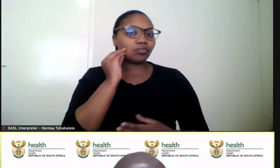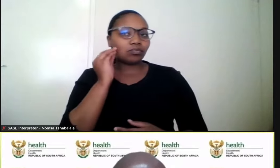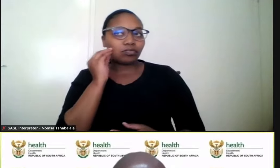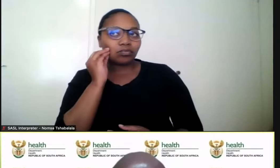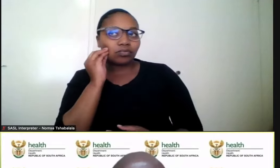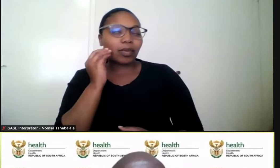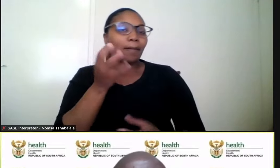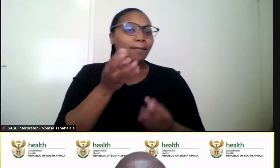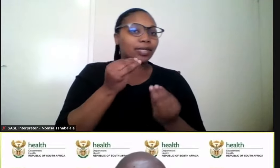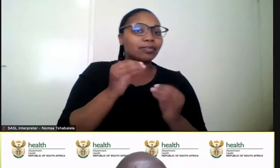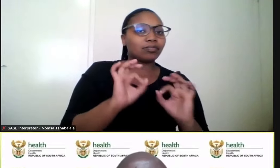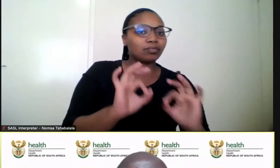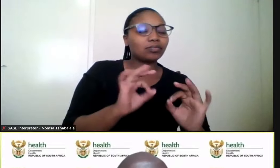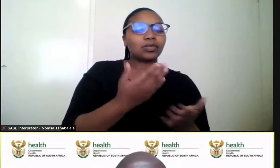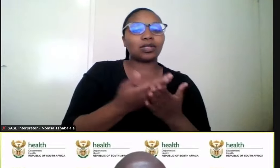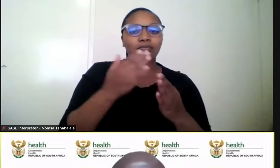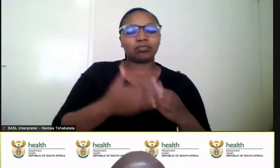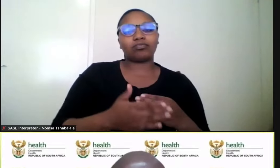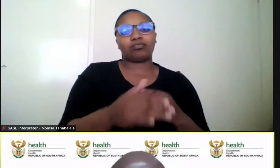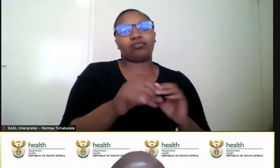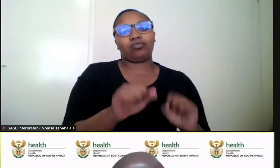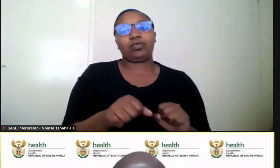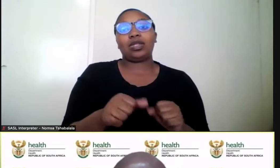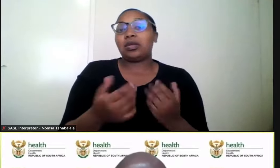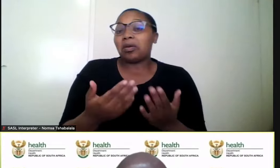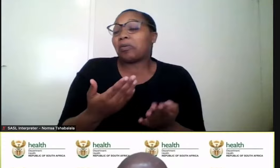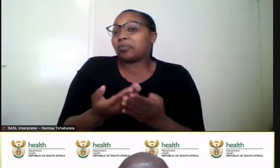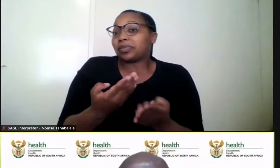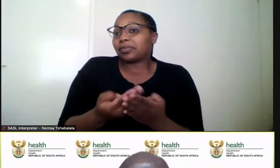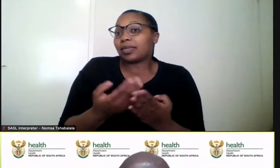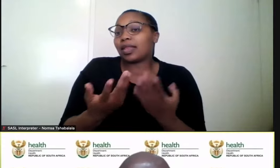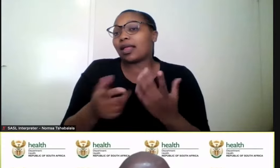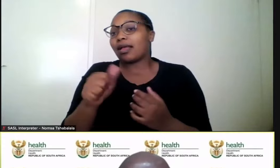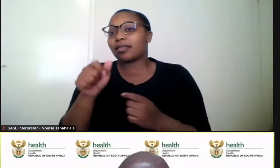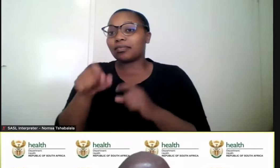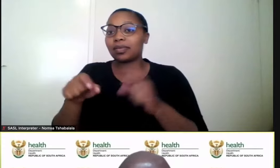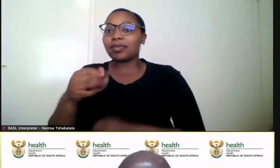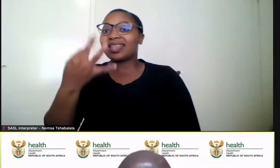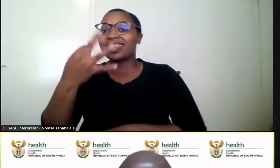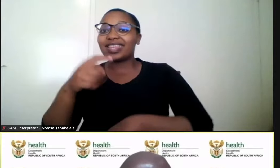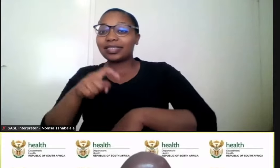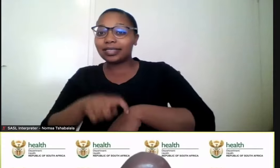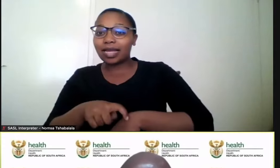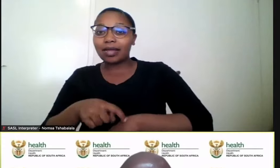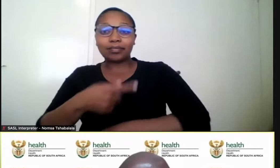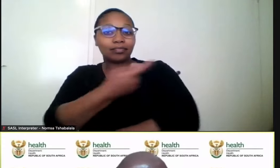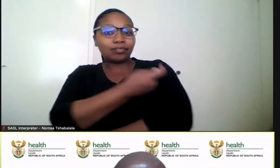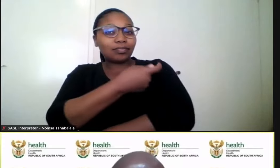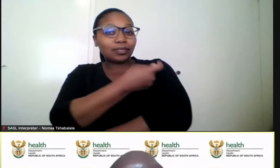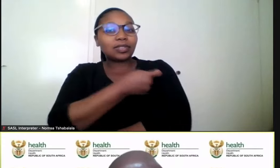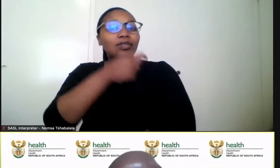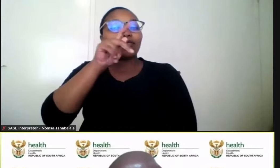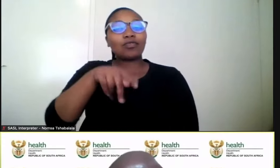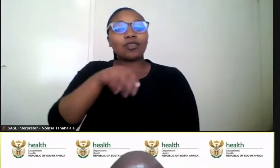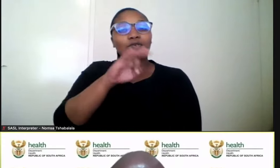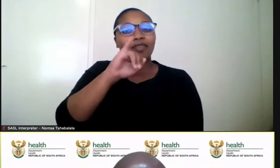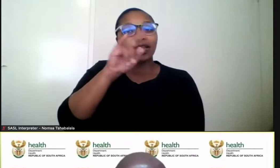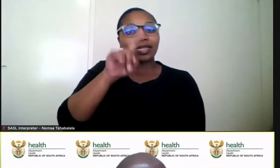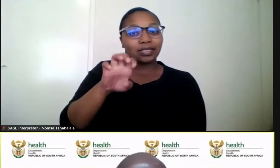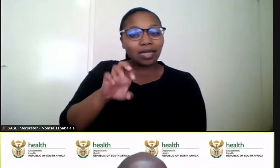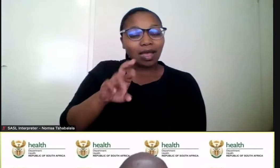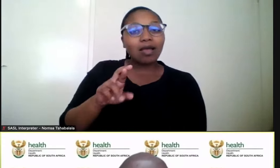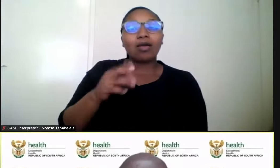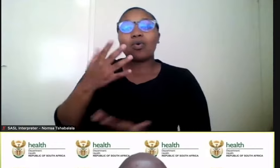whether third shot of Pfizer or second shot of J&J as a general